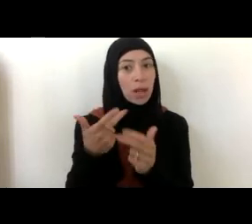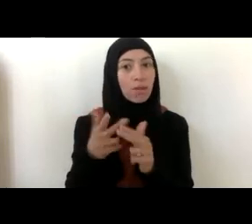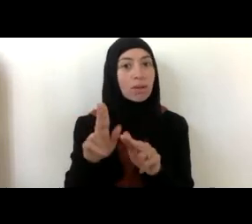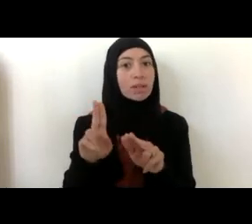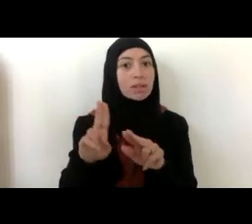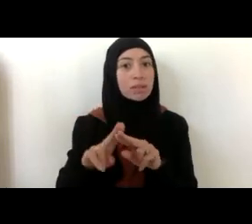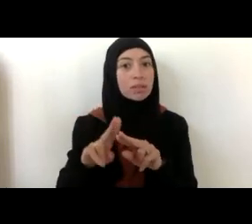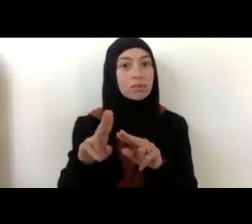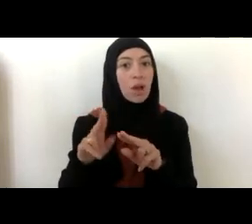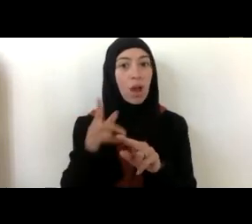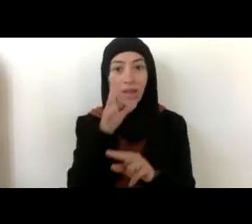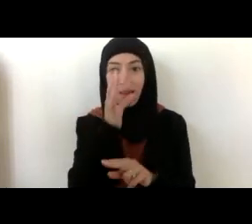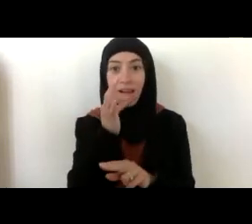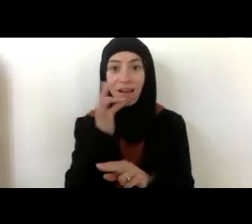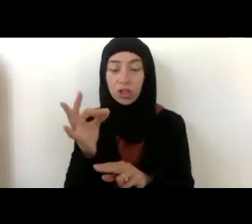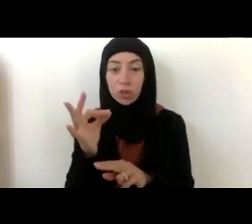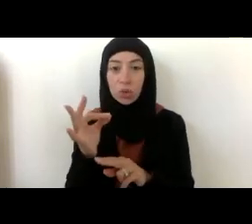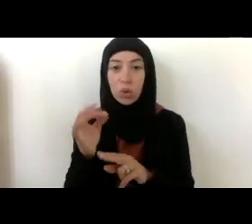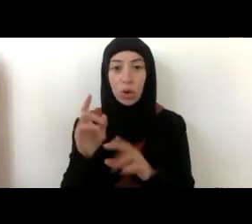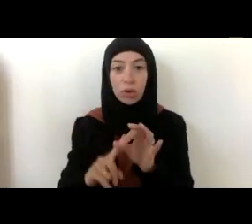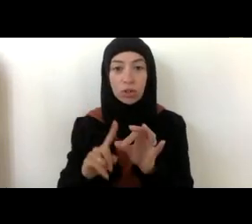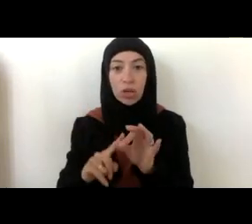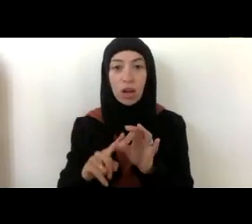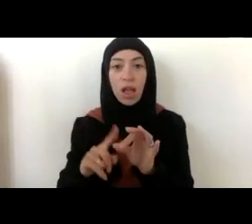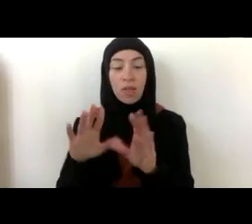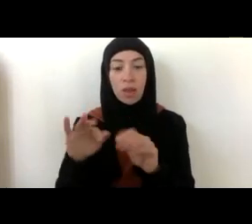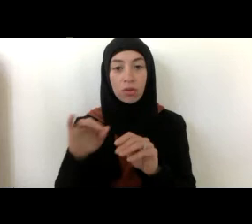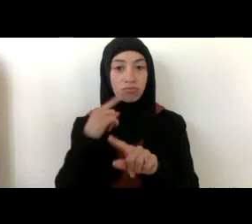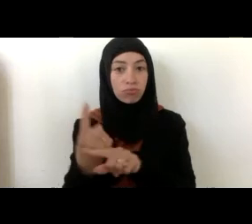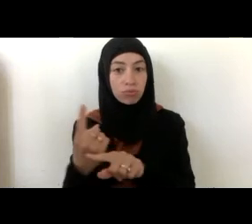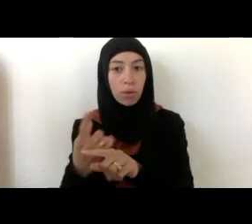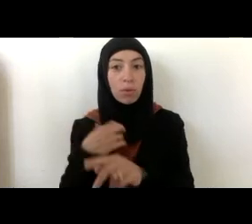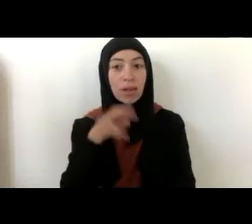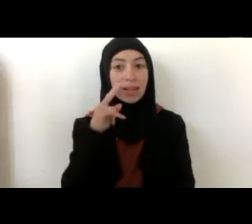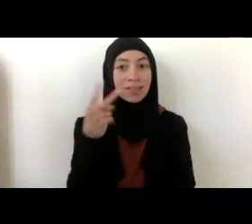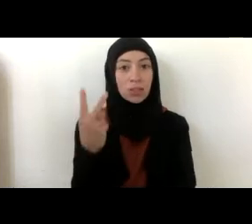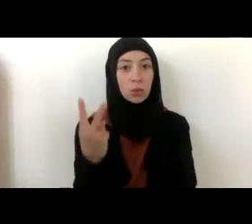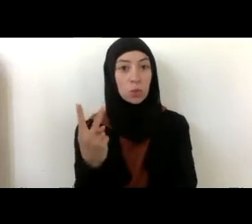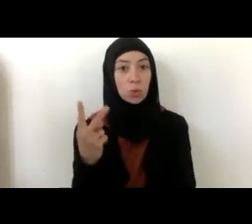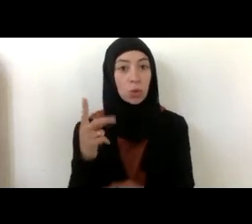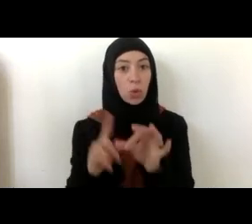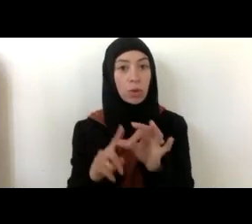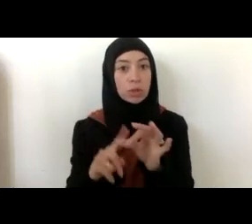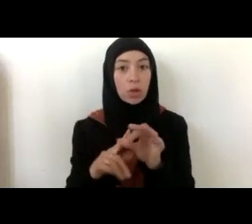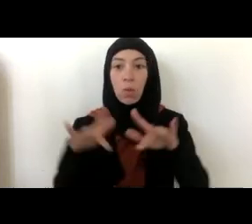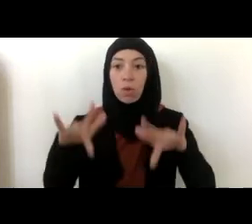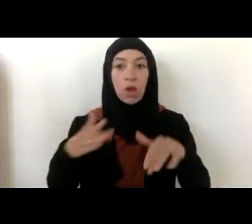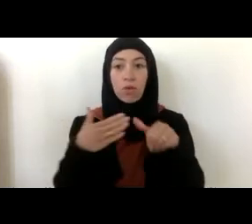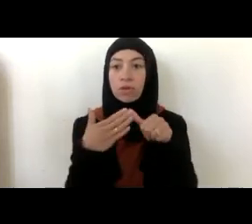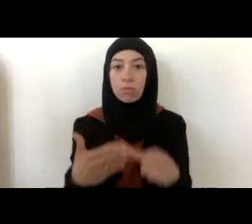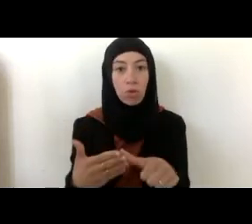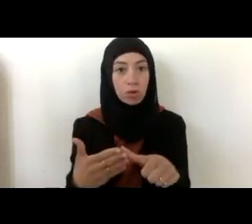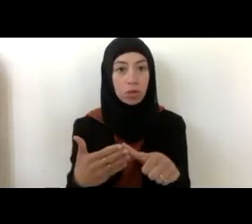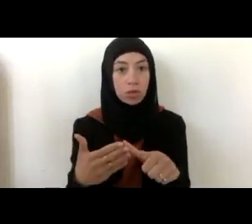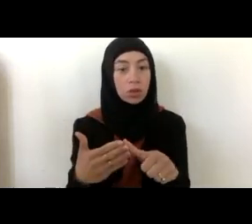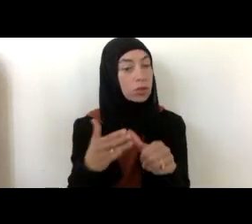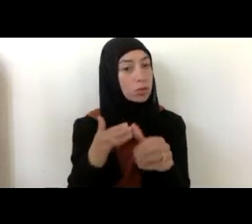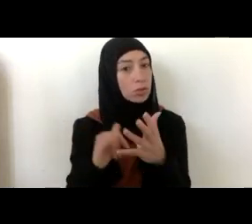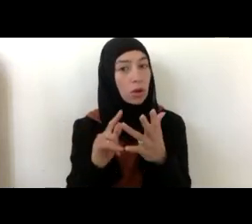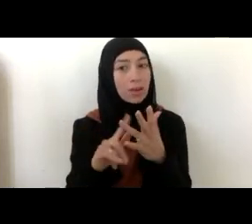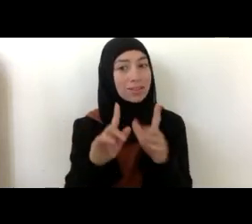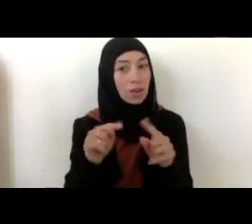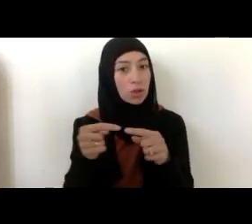I can ask you a question and feed it back, because at the moment I can see 2 key questions that we don't have responses for. At the